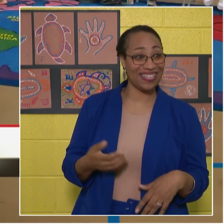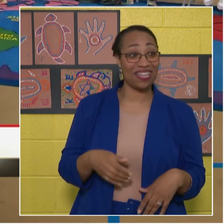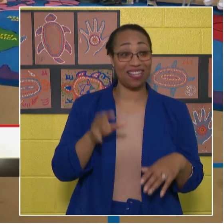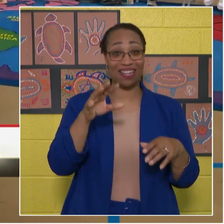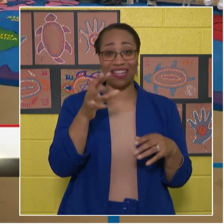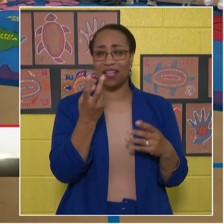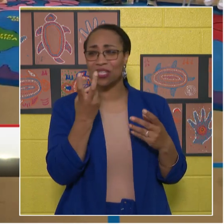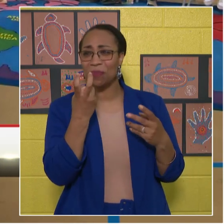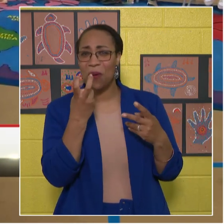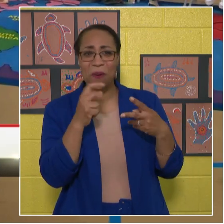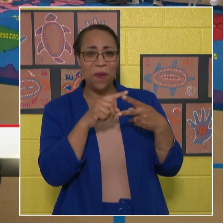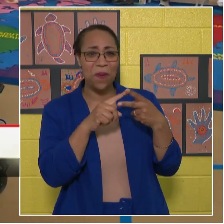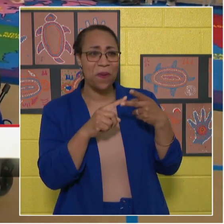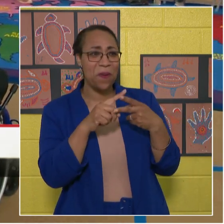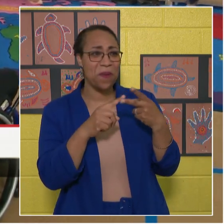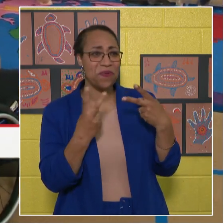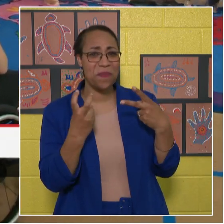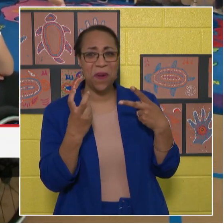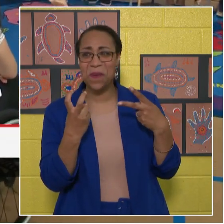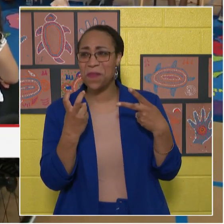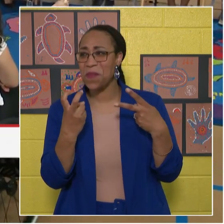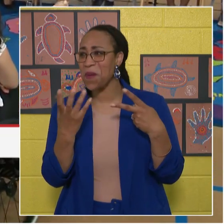here.